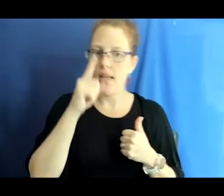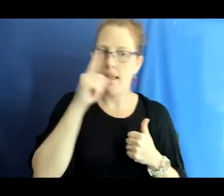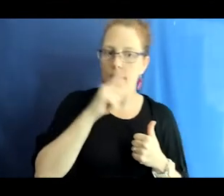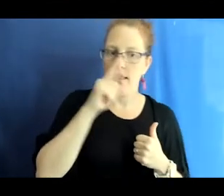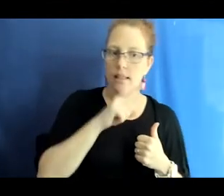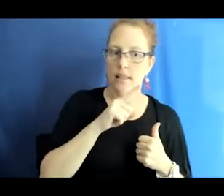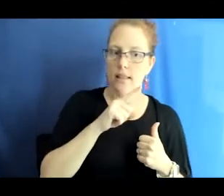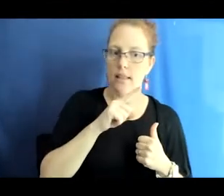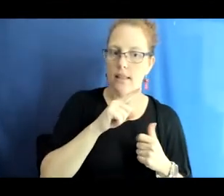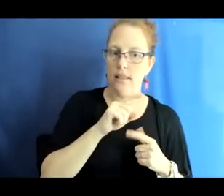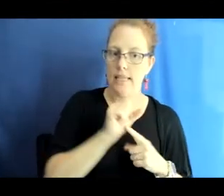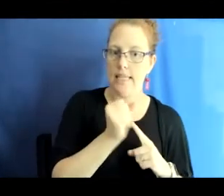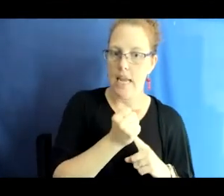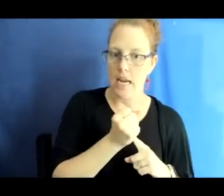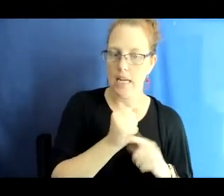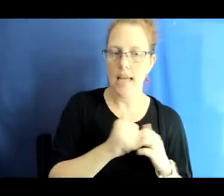connection